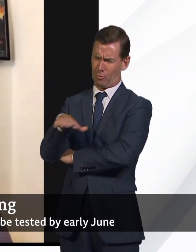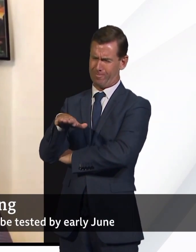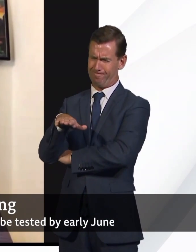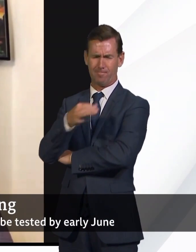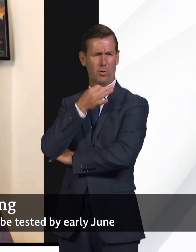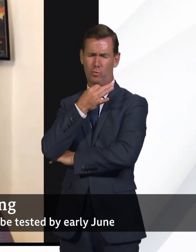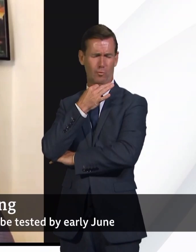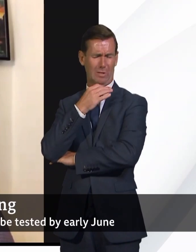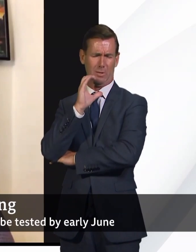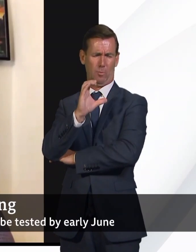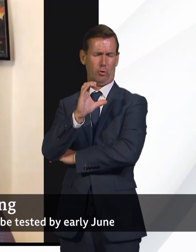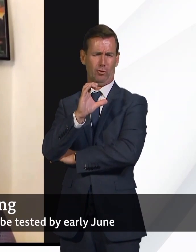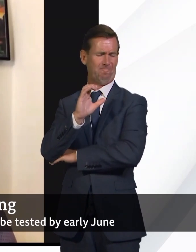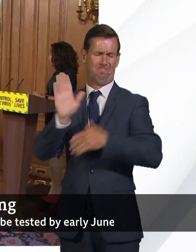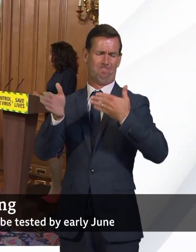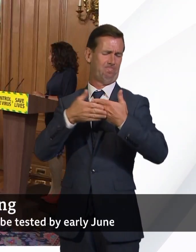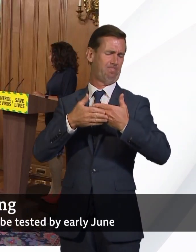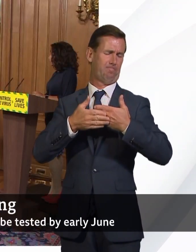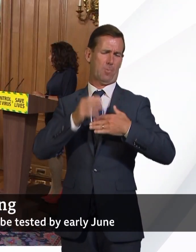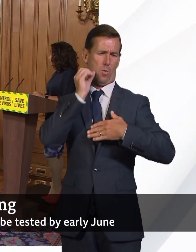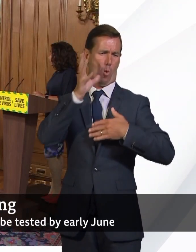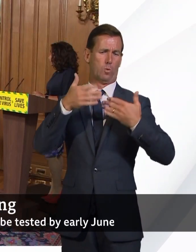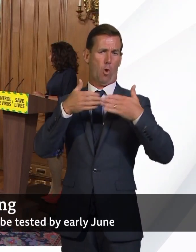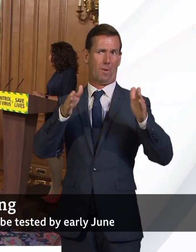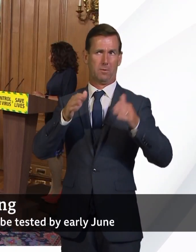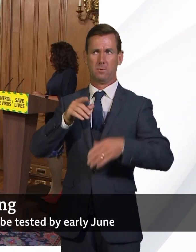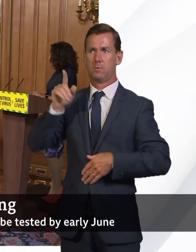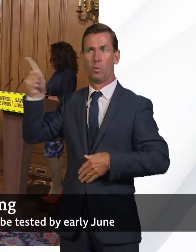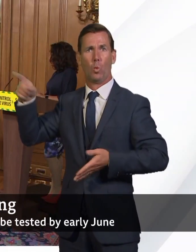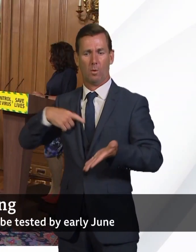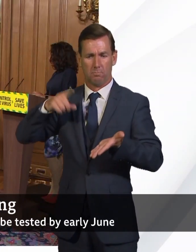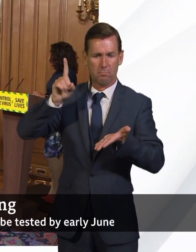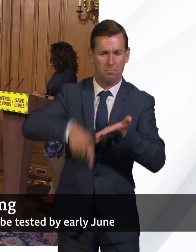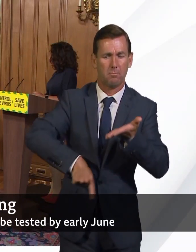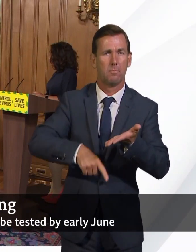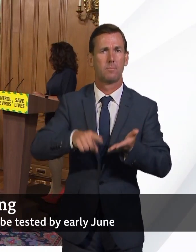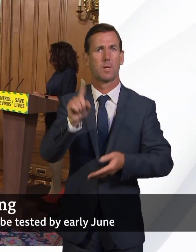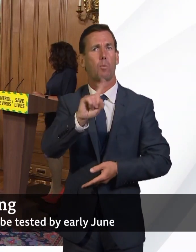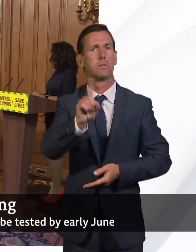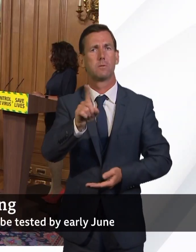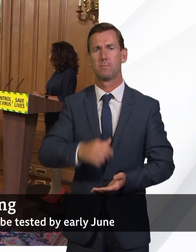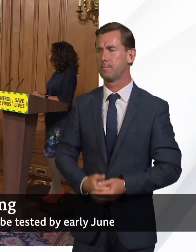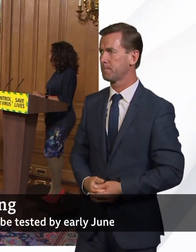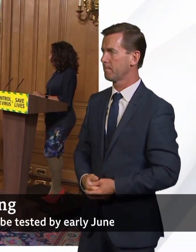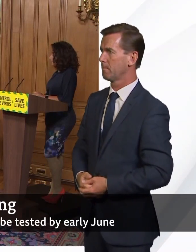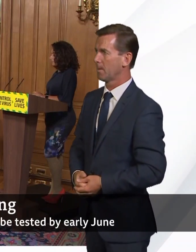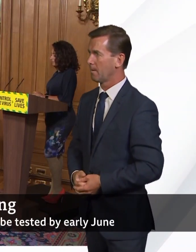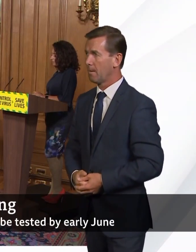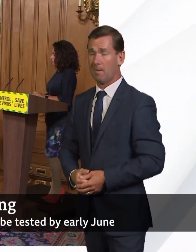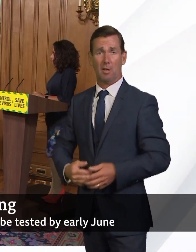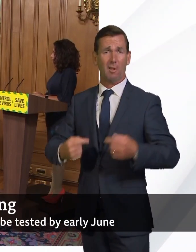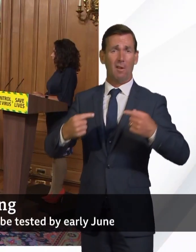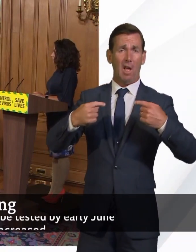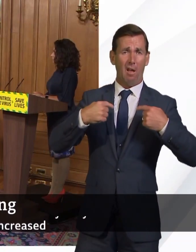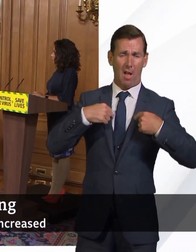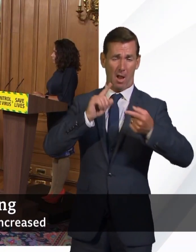school, what consequences would they face? Well, on the I'll take on the second point, and then if I ask Nikki and Jenny to